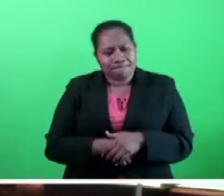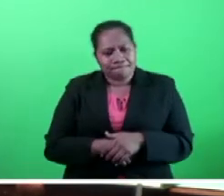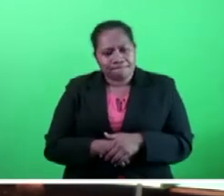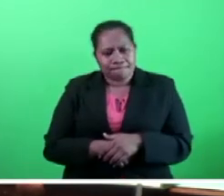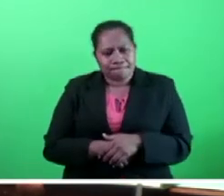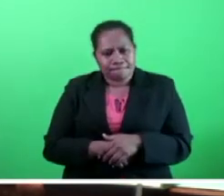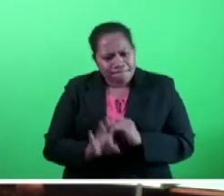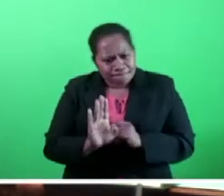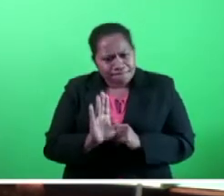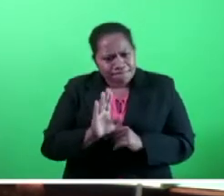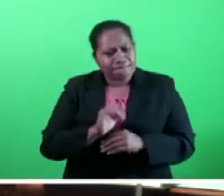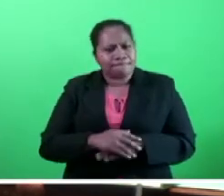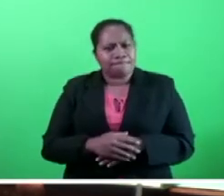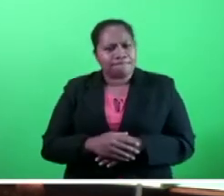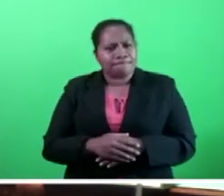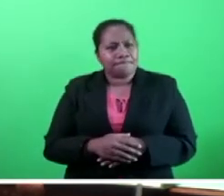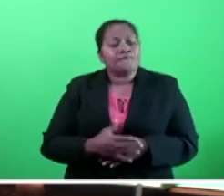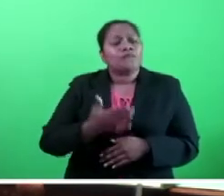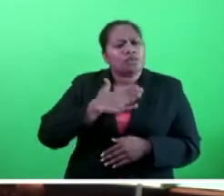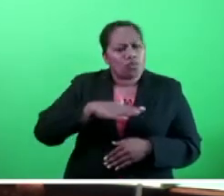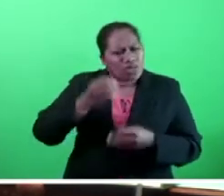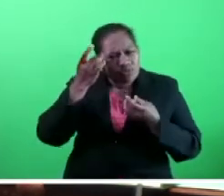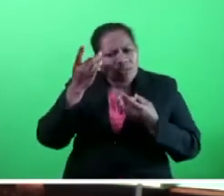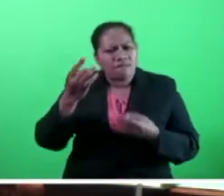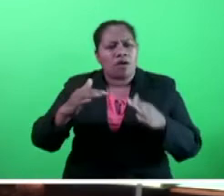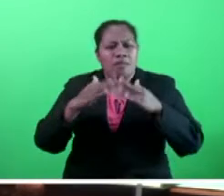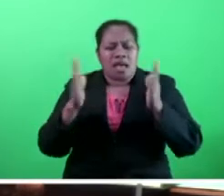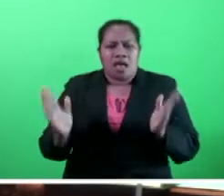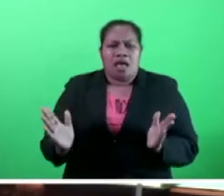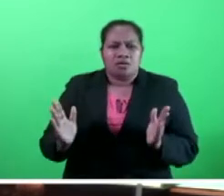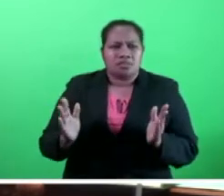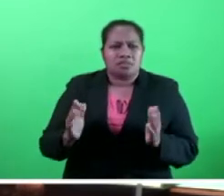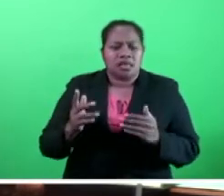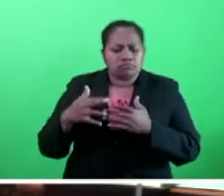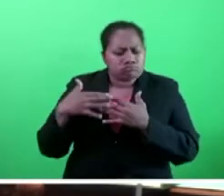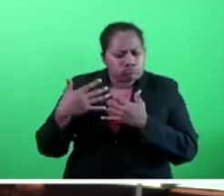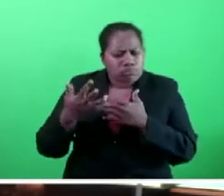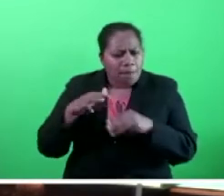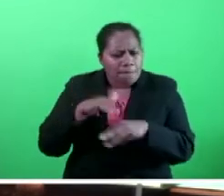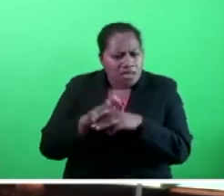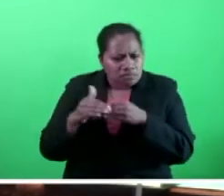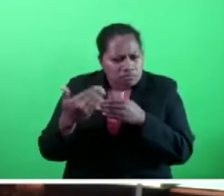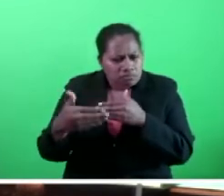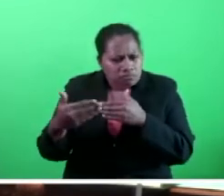Mr. Speaker, I want to inform the House that in a couple of months' time, we'll be